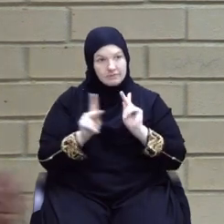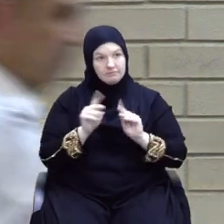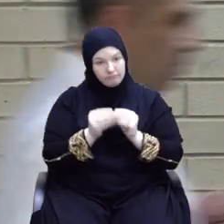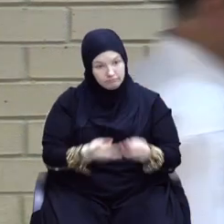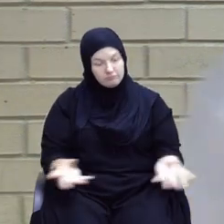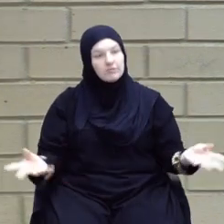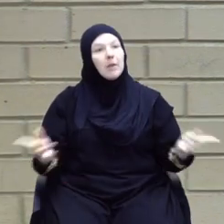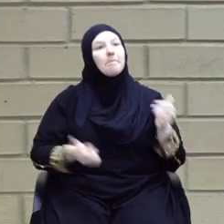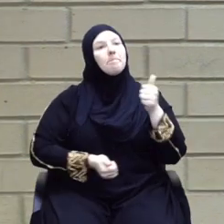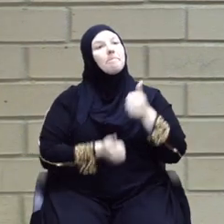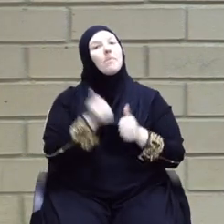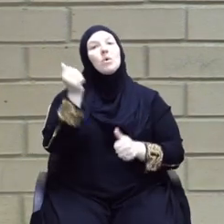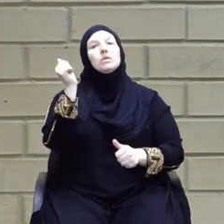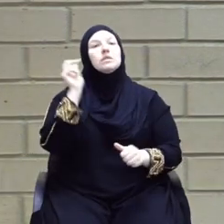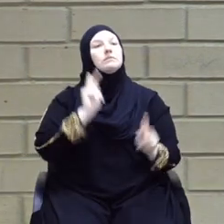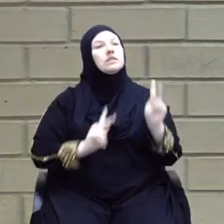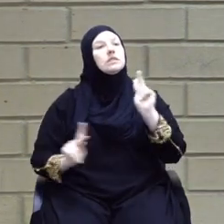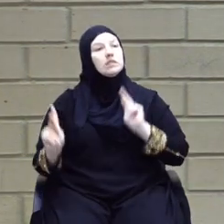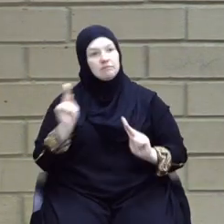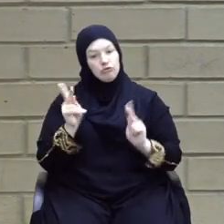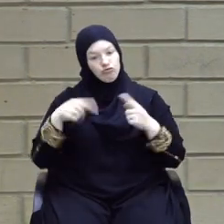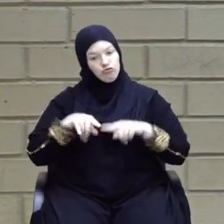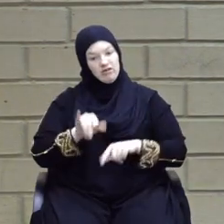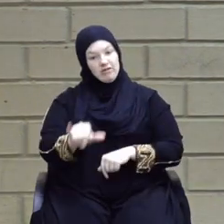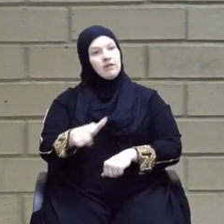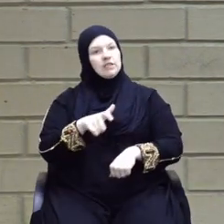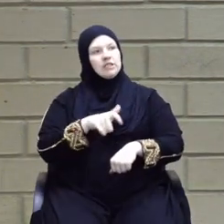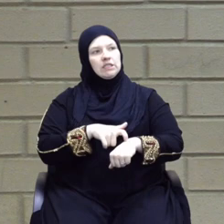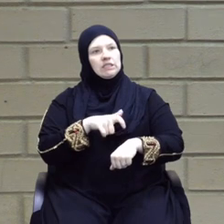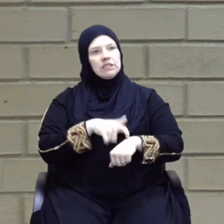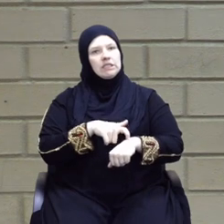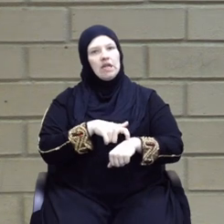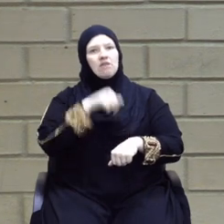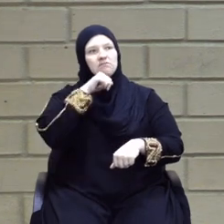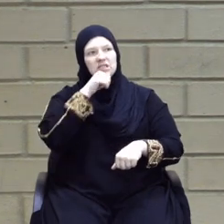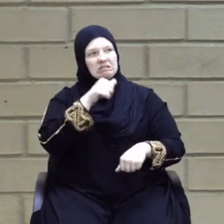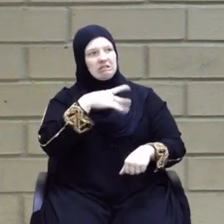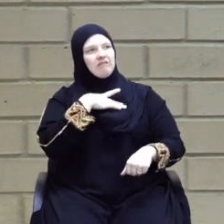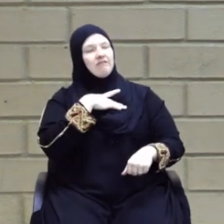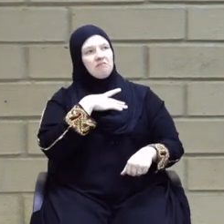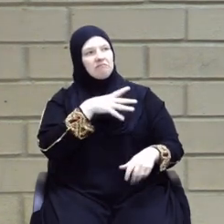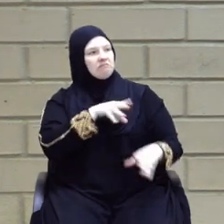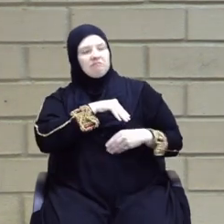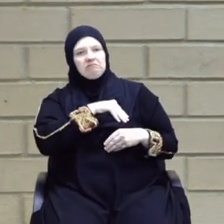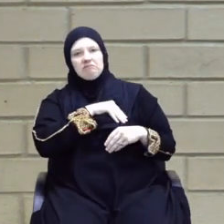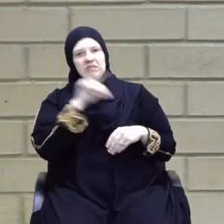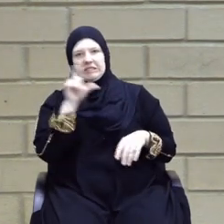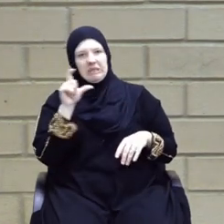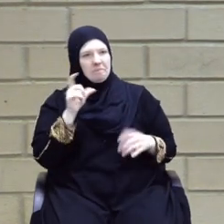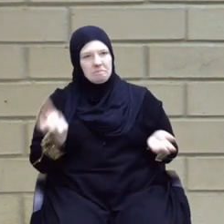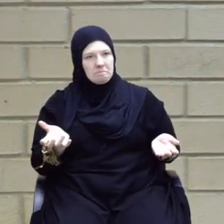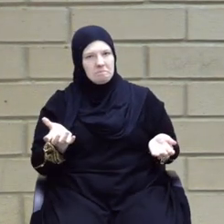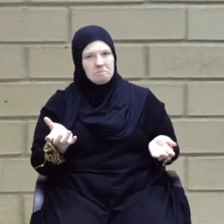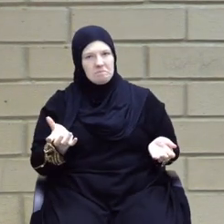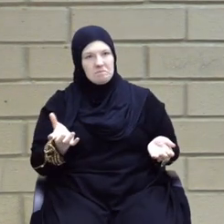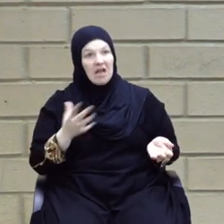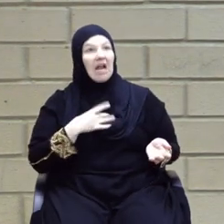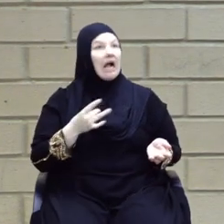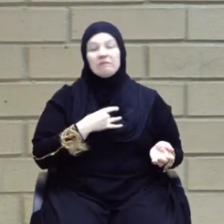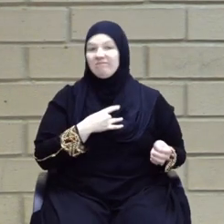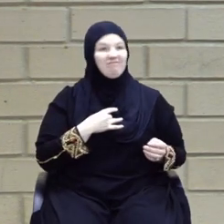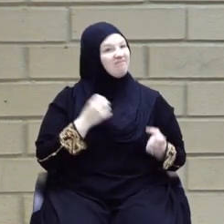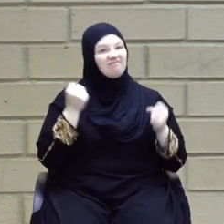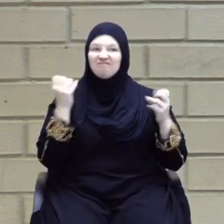the majority of people at the time did not receive it well, did not accept it.